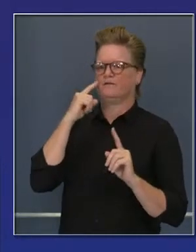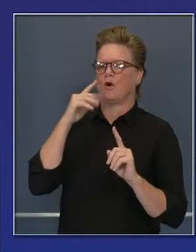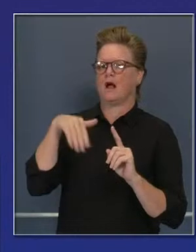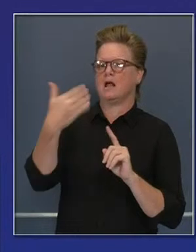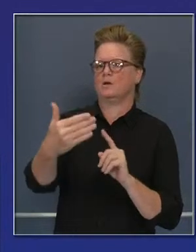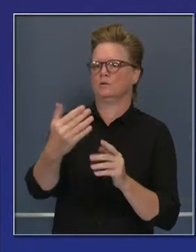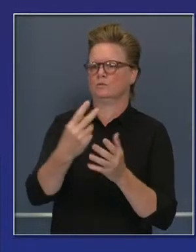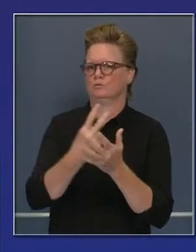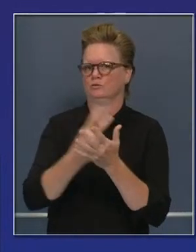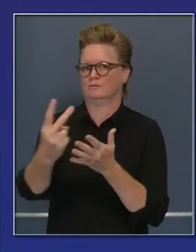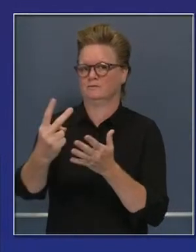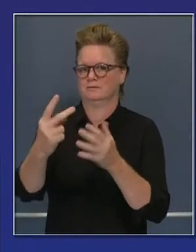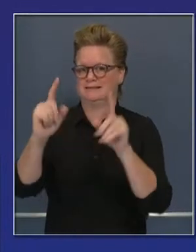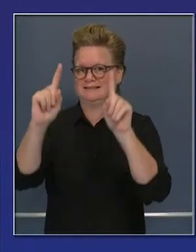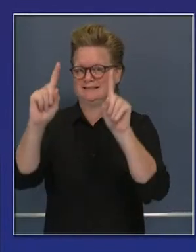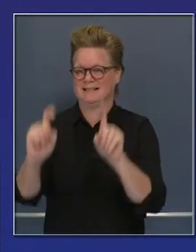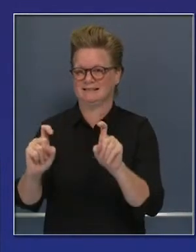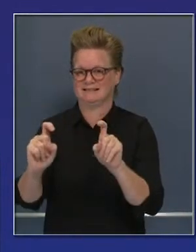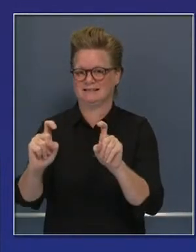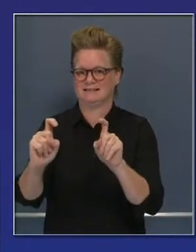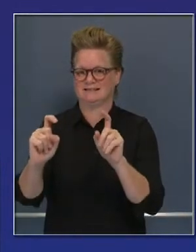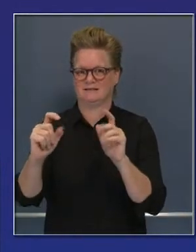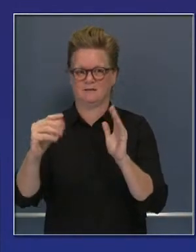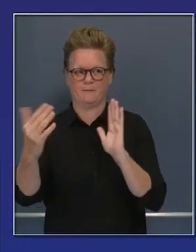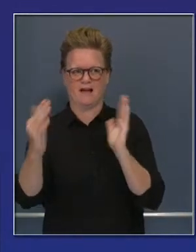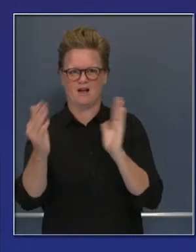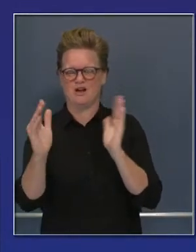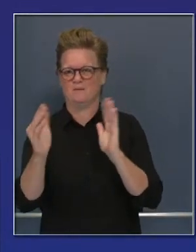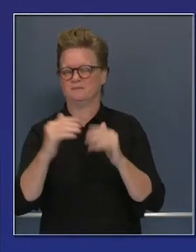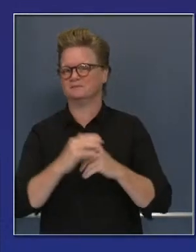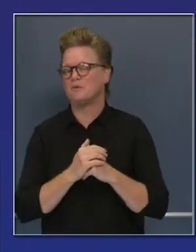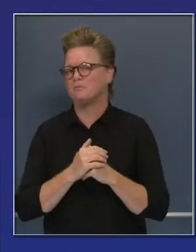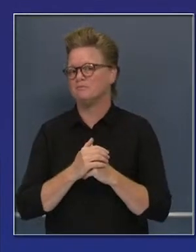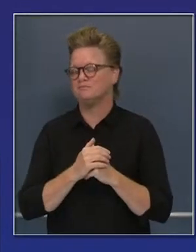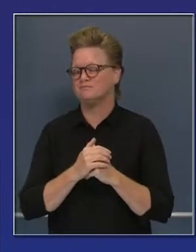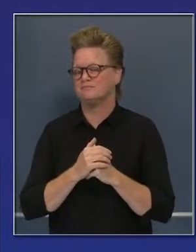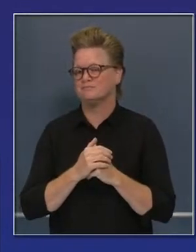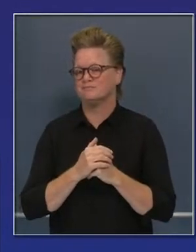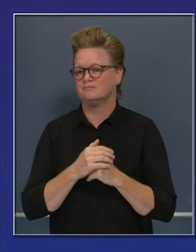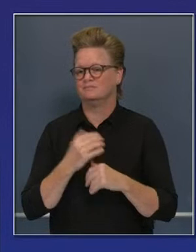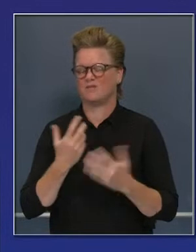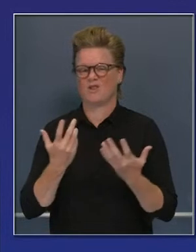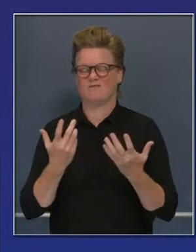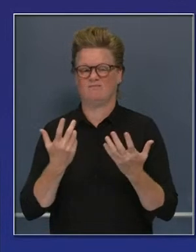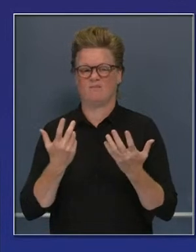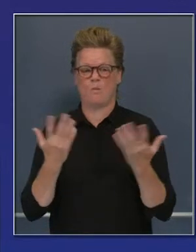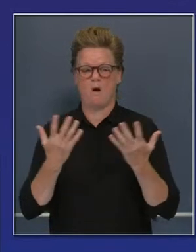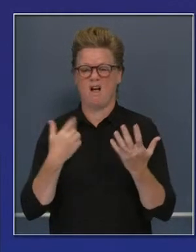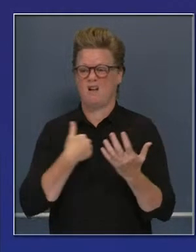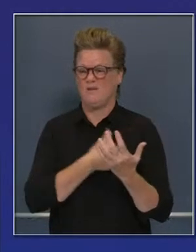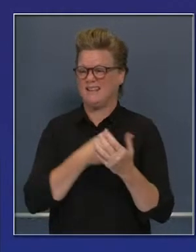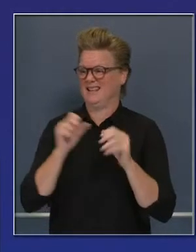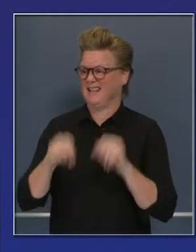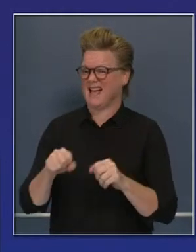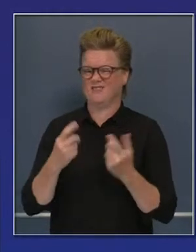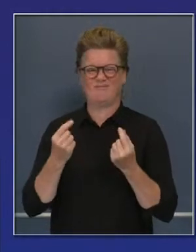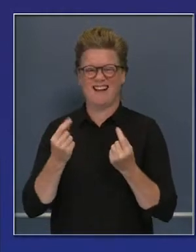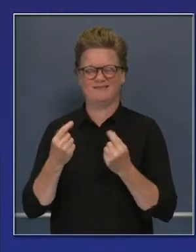dynamic. It is a process where we are doing all we can to be as responsive and